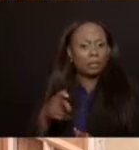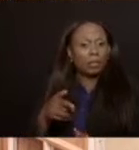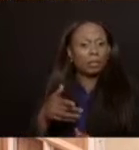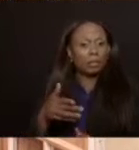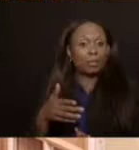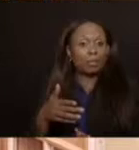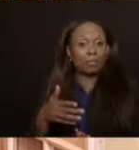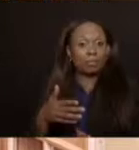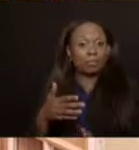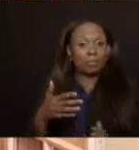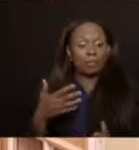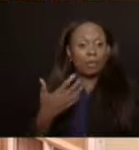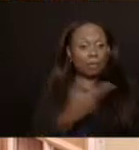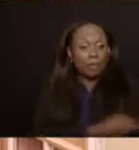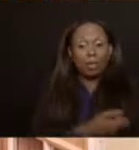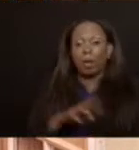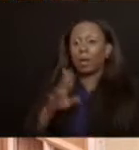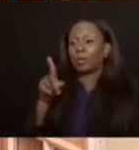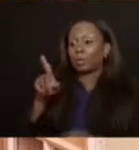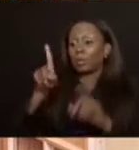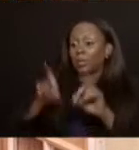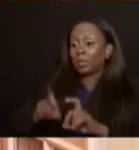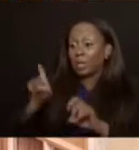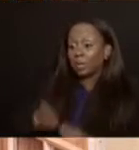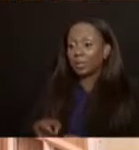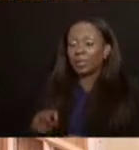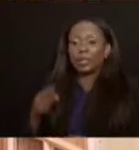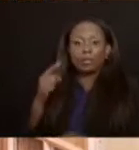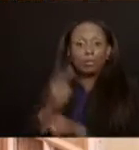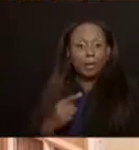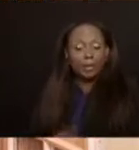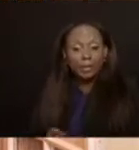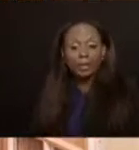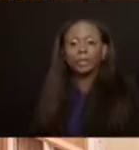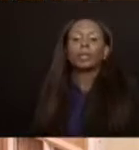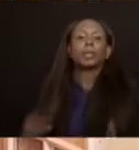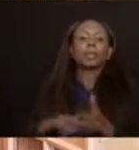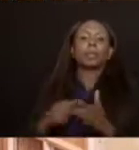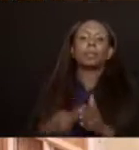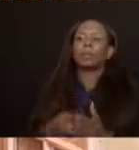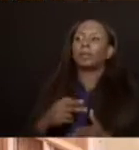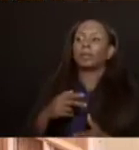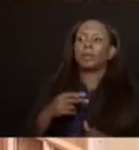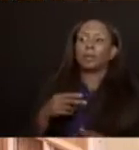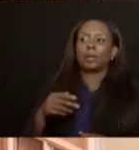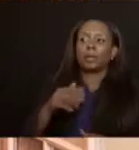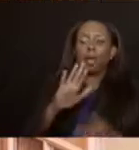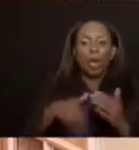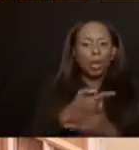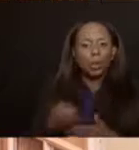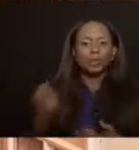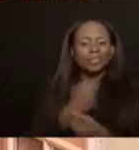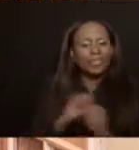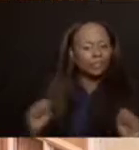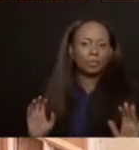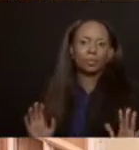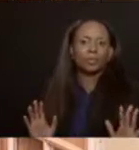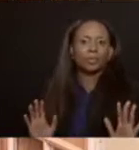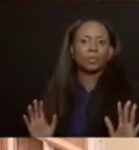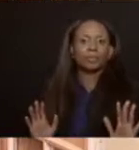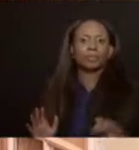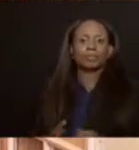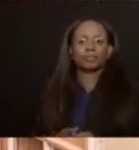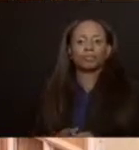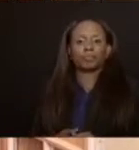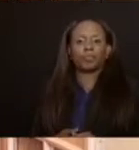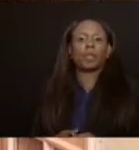tested regularly, it means that both of you have attested that you're safe. And that's why you see all the time I keep saying